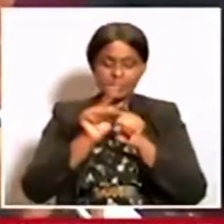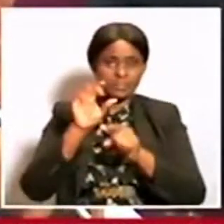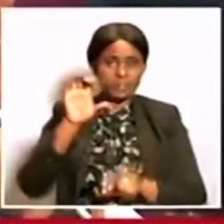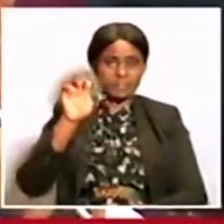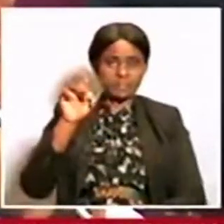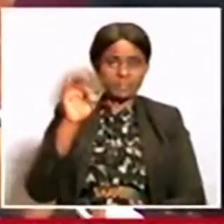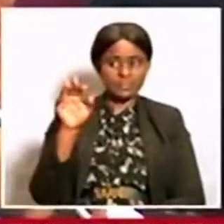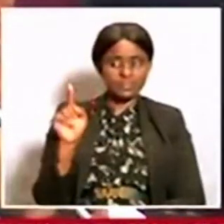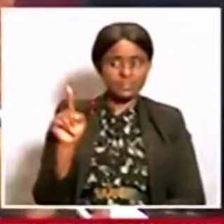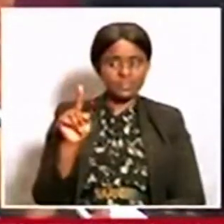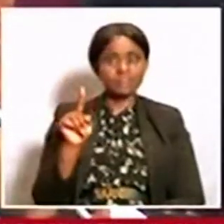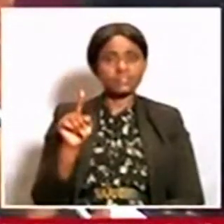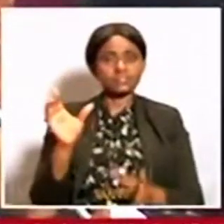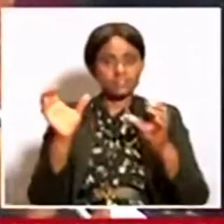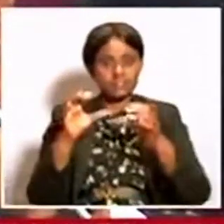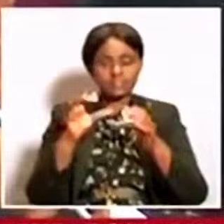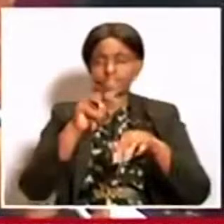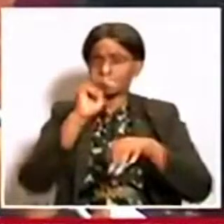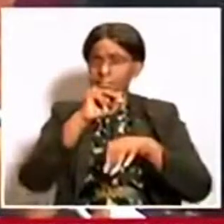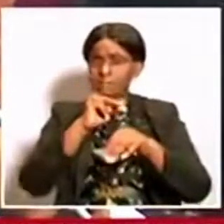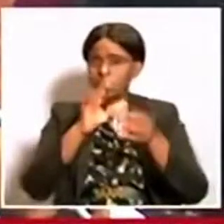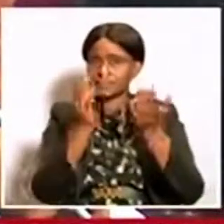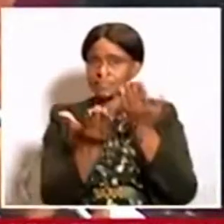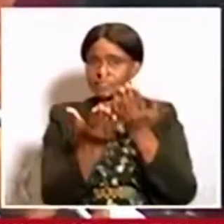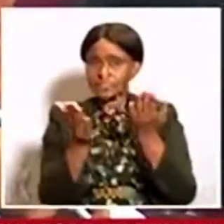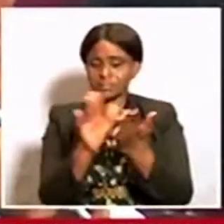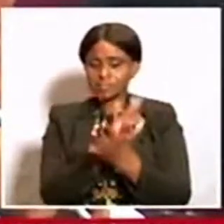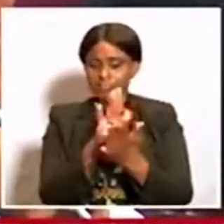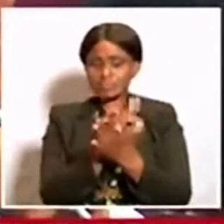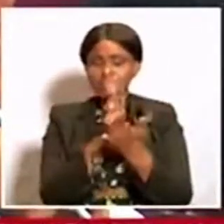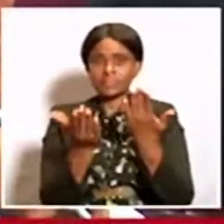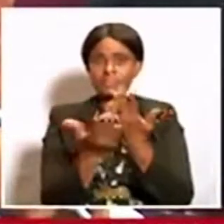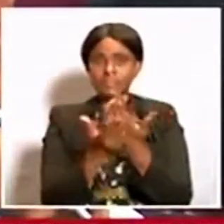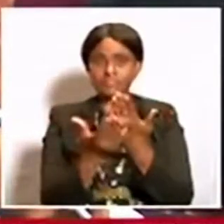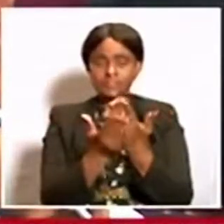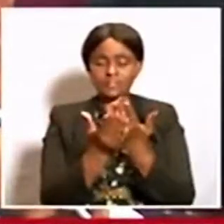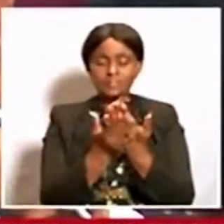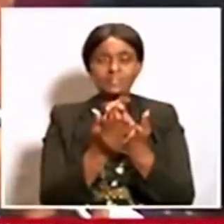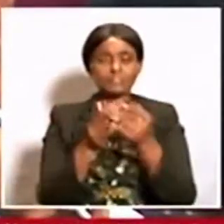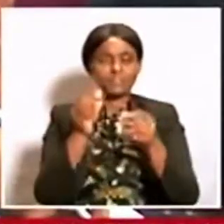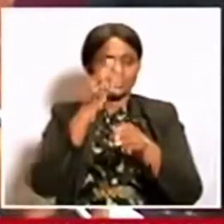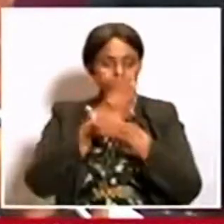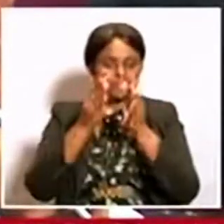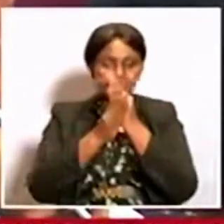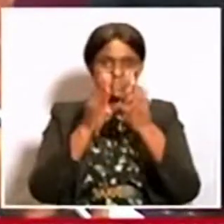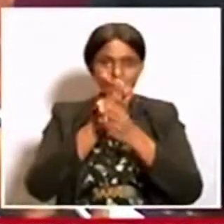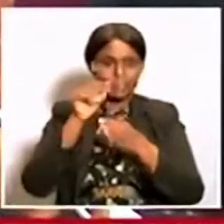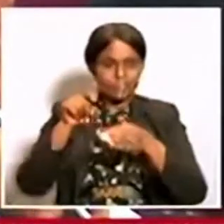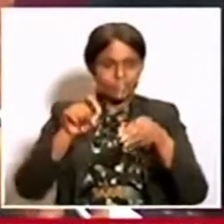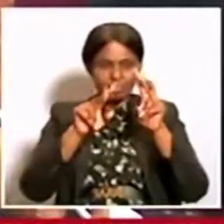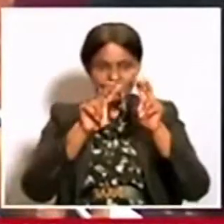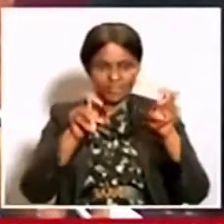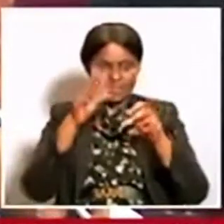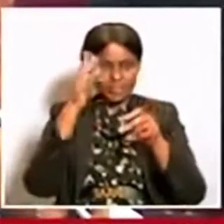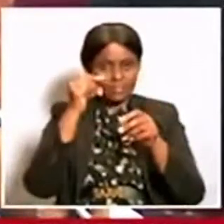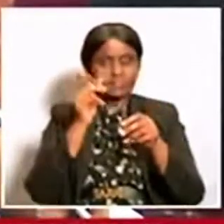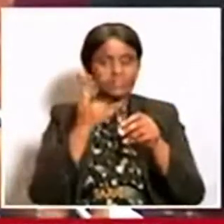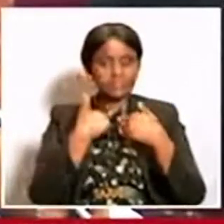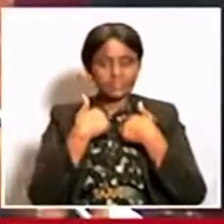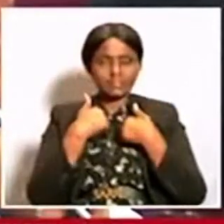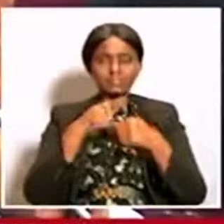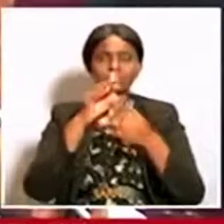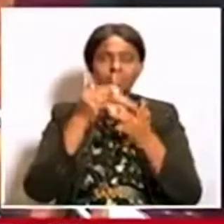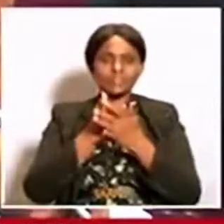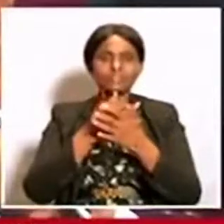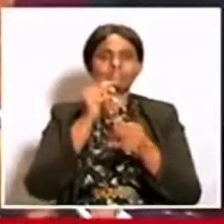committee minutes. The structural integrity of the structure needed to be checked in order to come up with the required